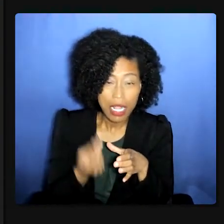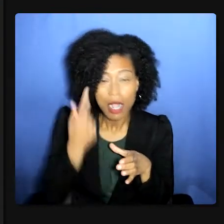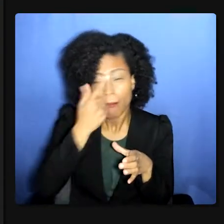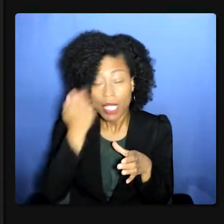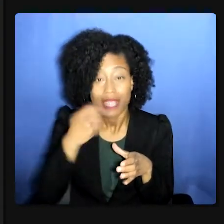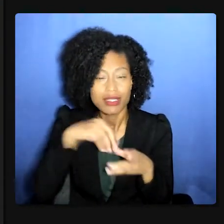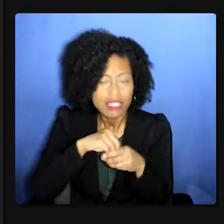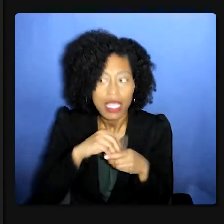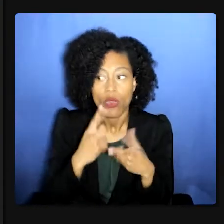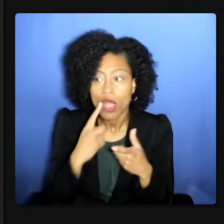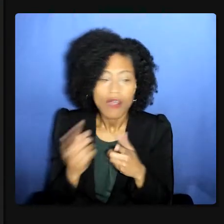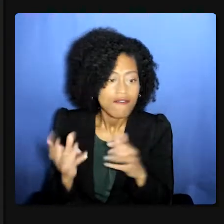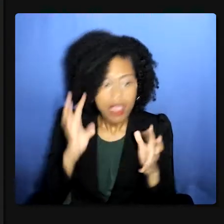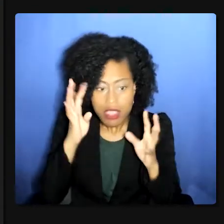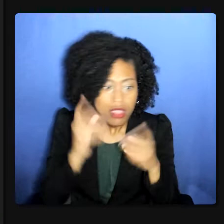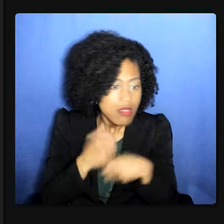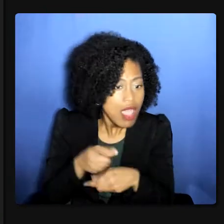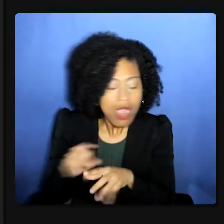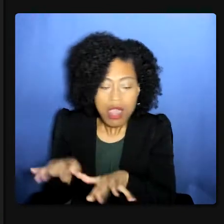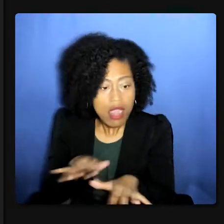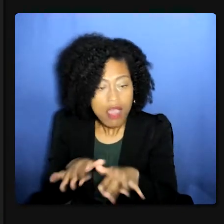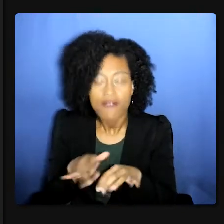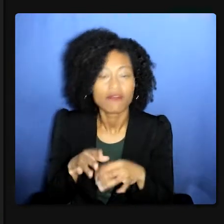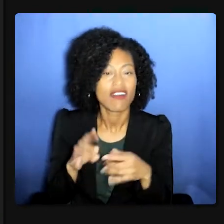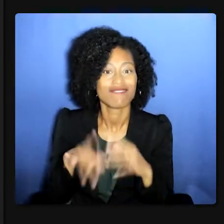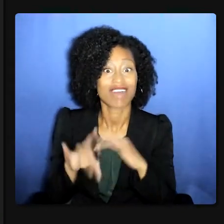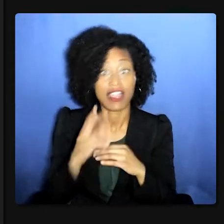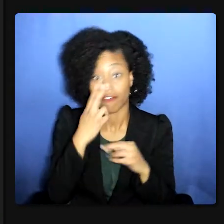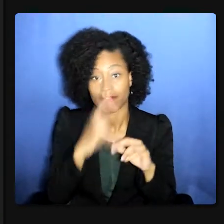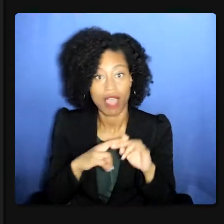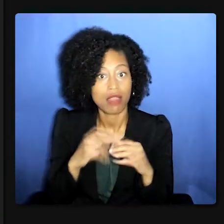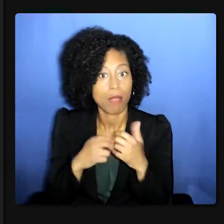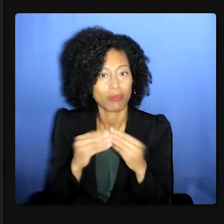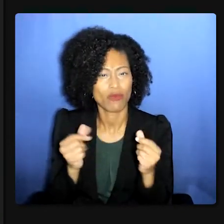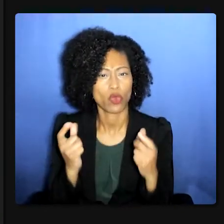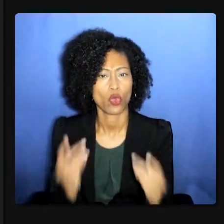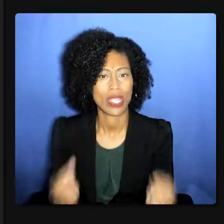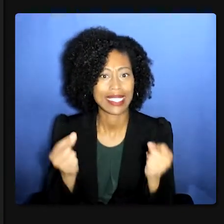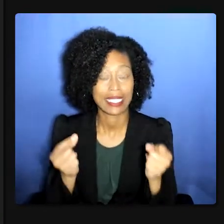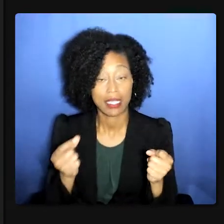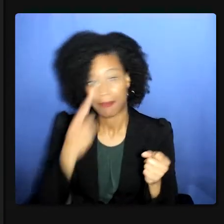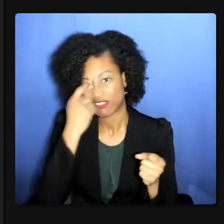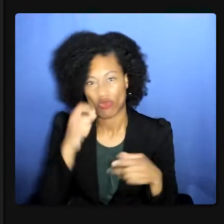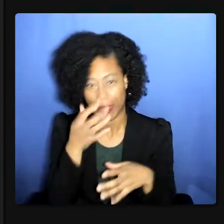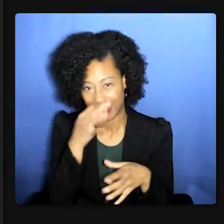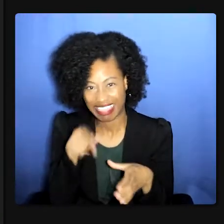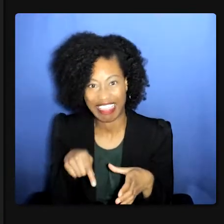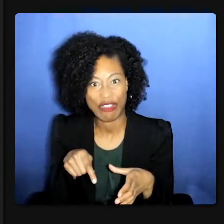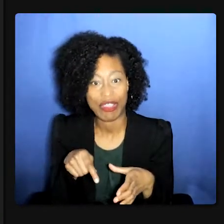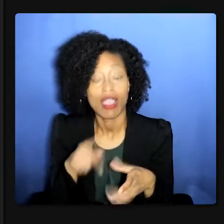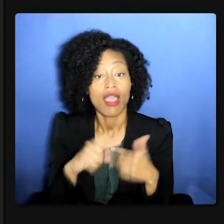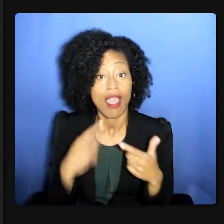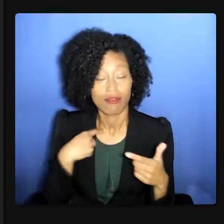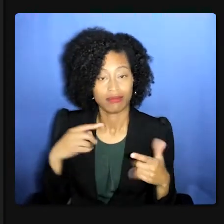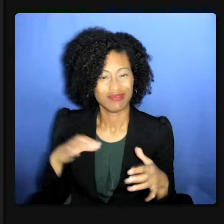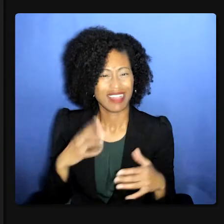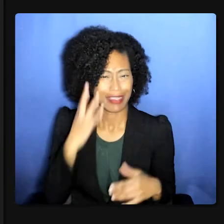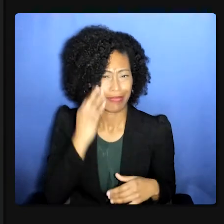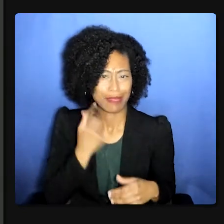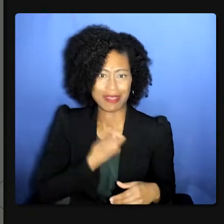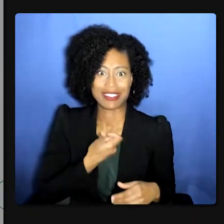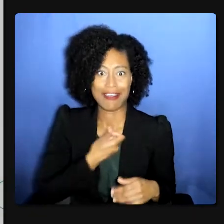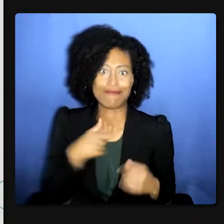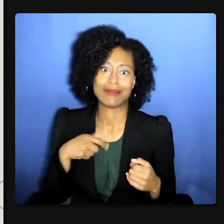that tight inner loop to find the fun and solve problems quickly. I know this very well from my own time in game development for